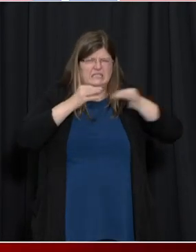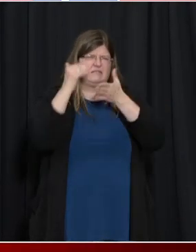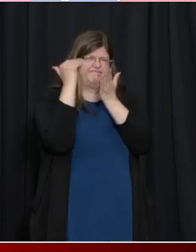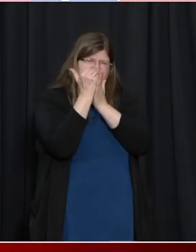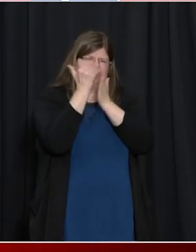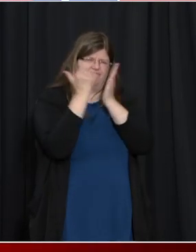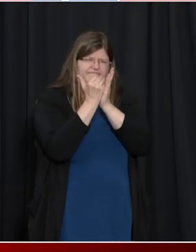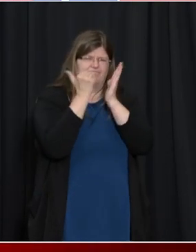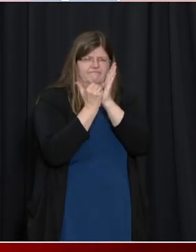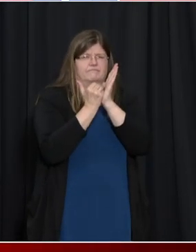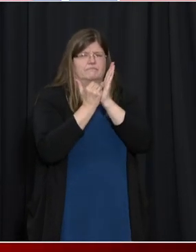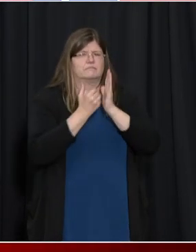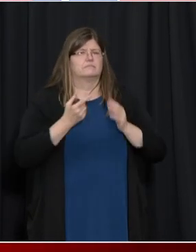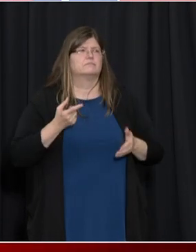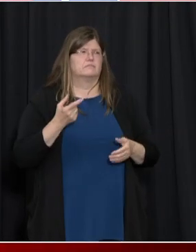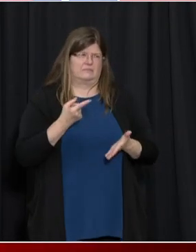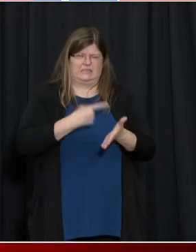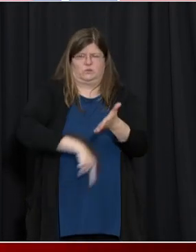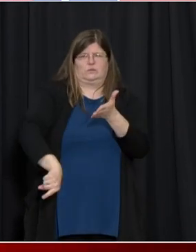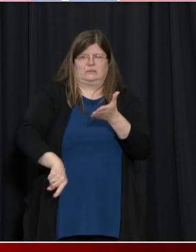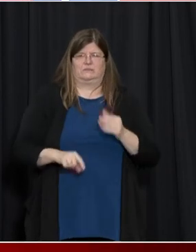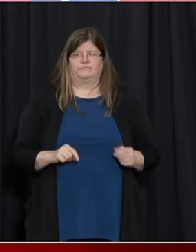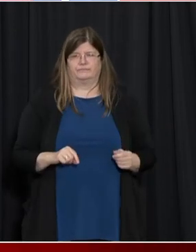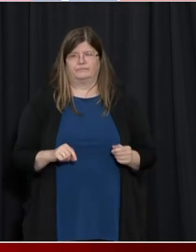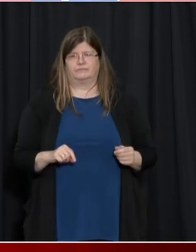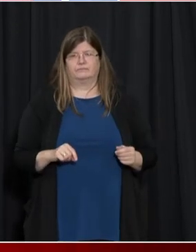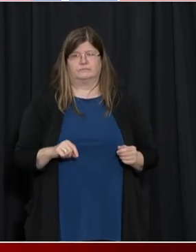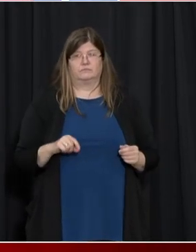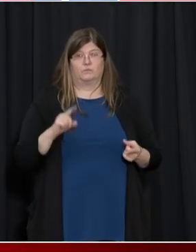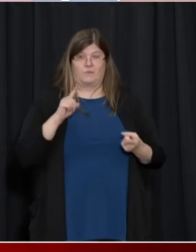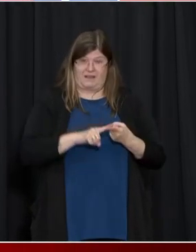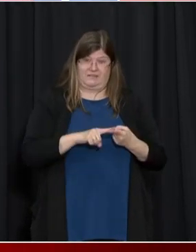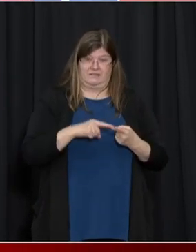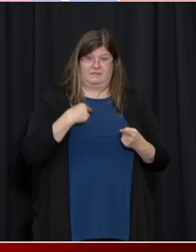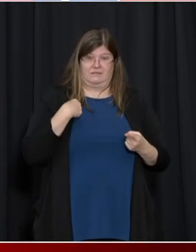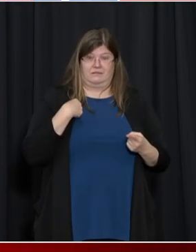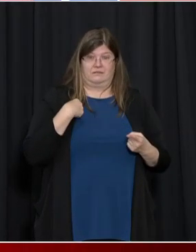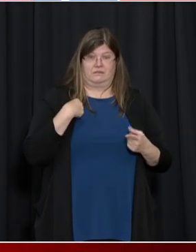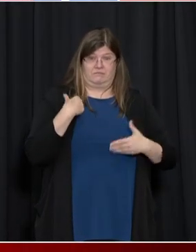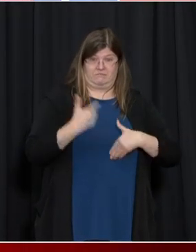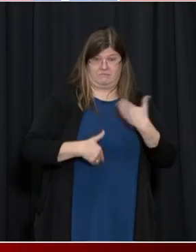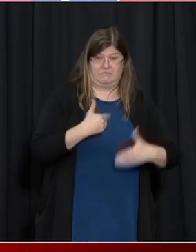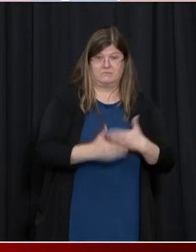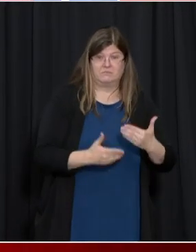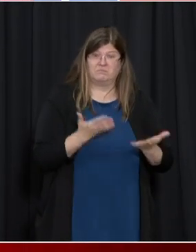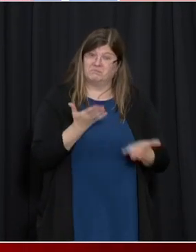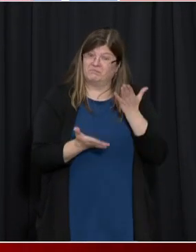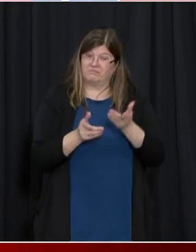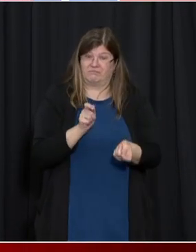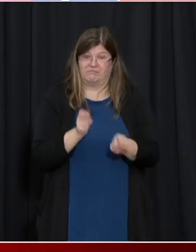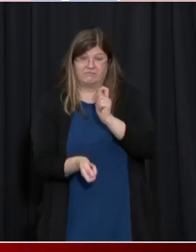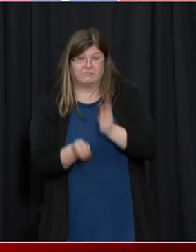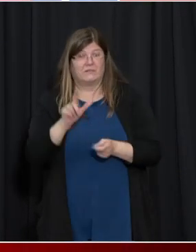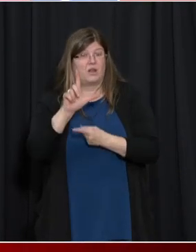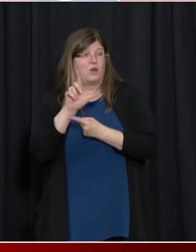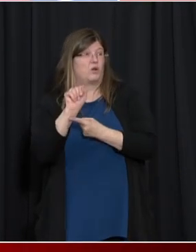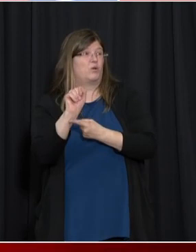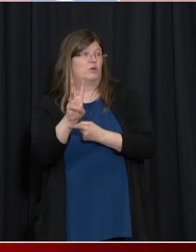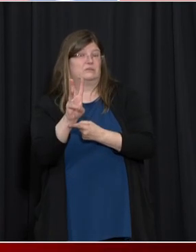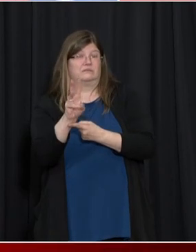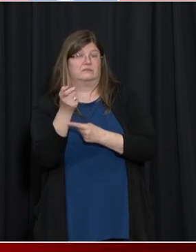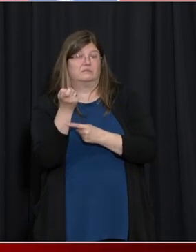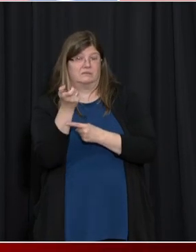the recommendations, Mark, there may be changes to the law that are required to implement any number of